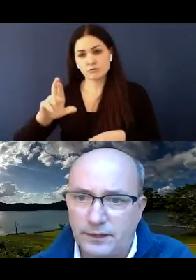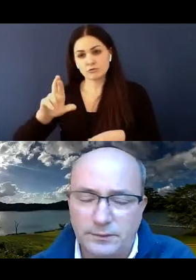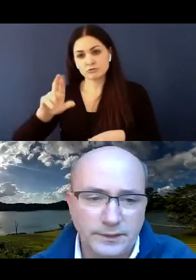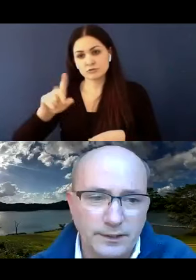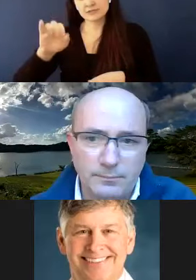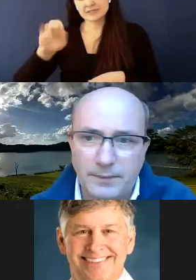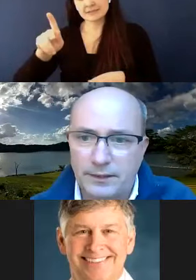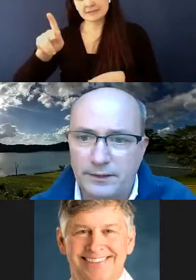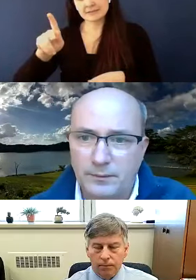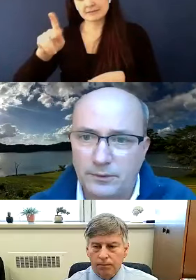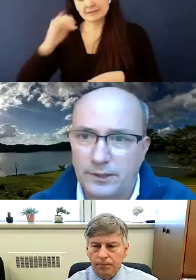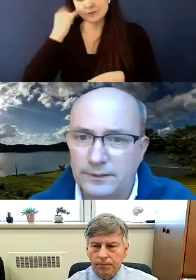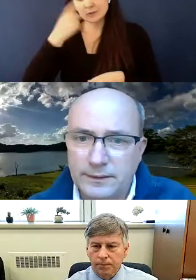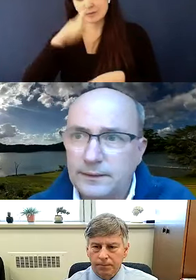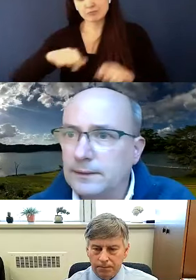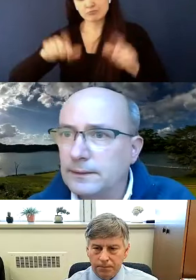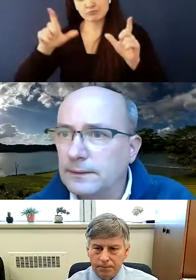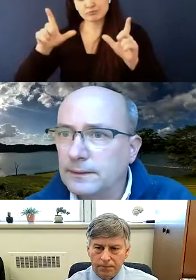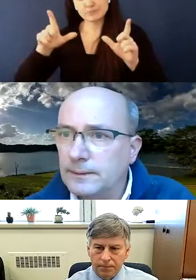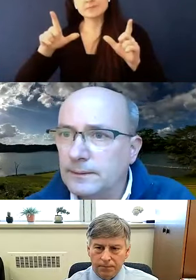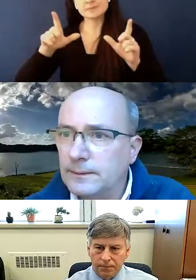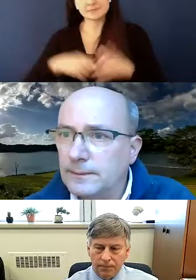still available and can come back on, that'd be great.